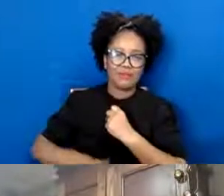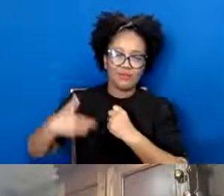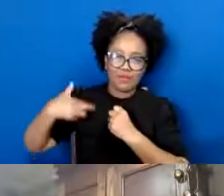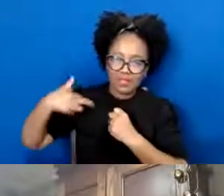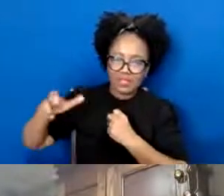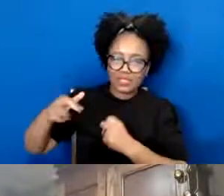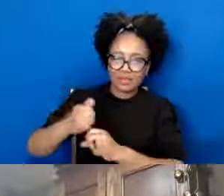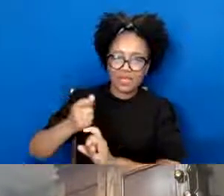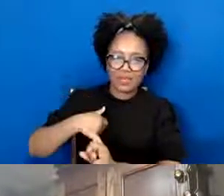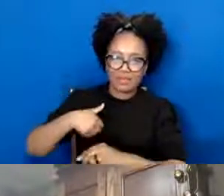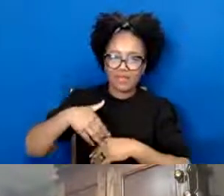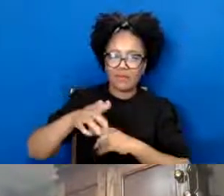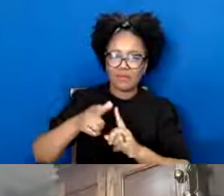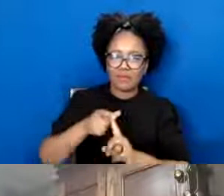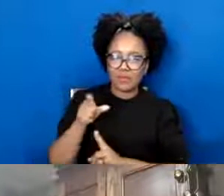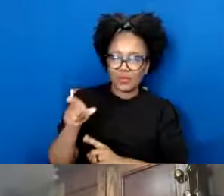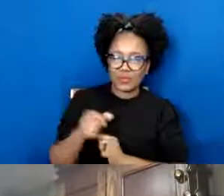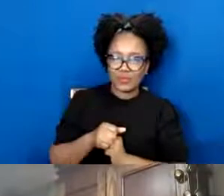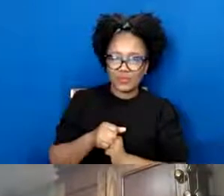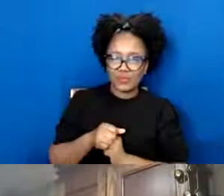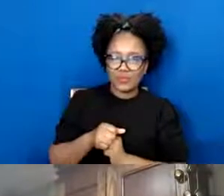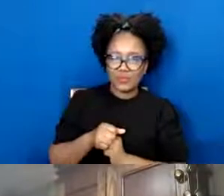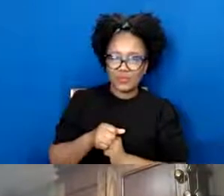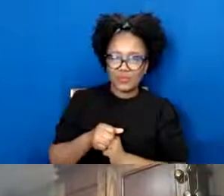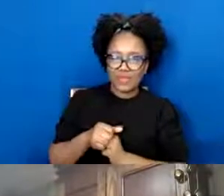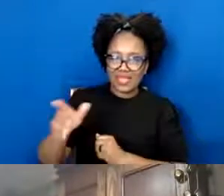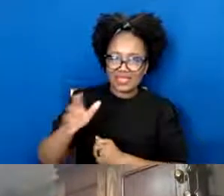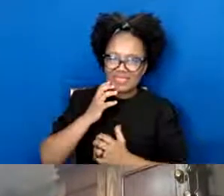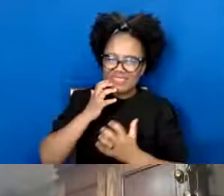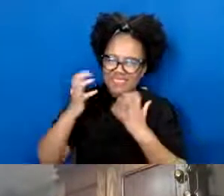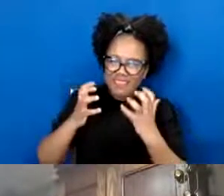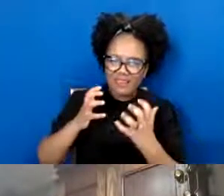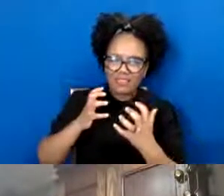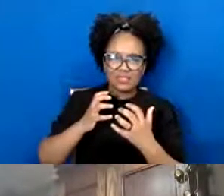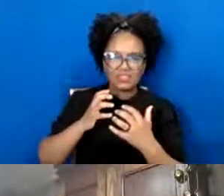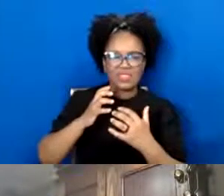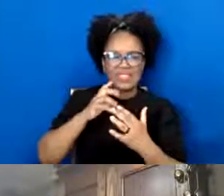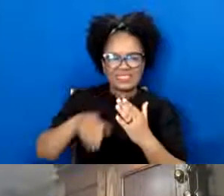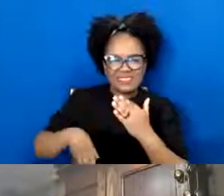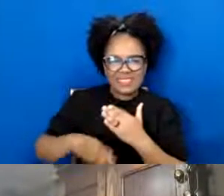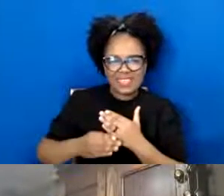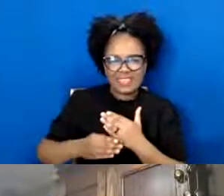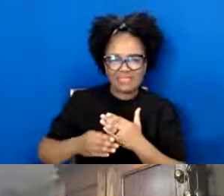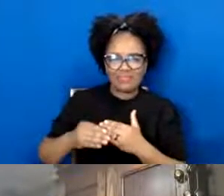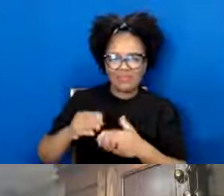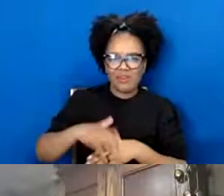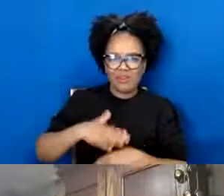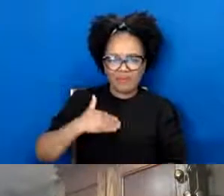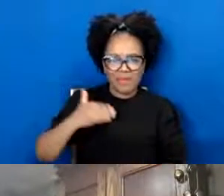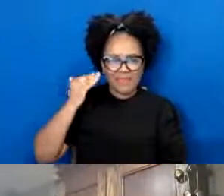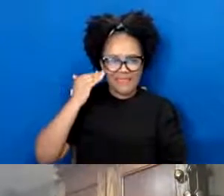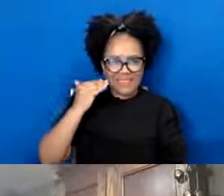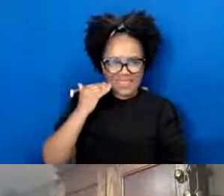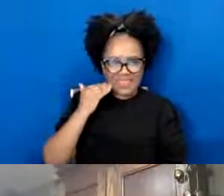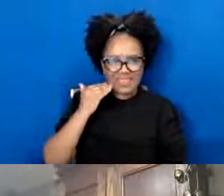Helen made you mine and said, baby girl, the world is your oyster and you always got a place to lay your